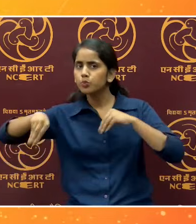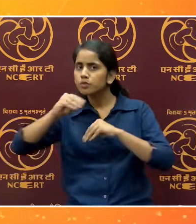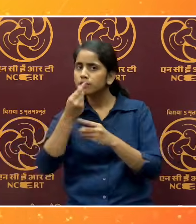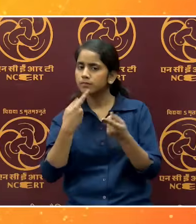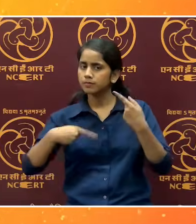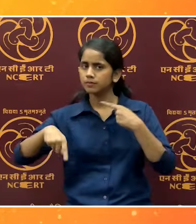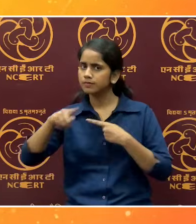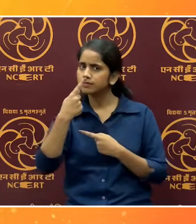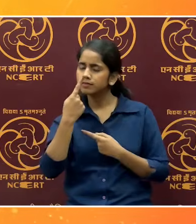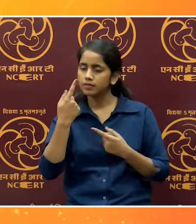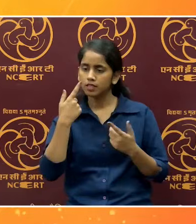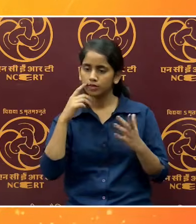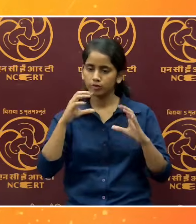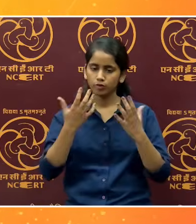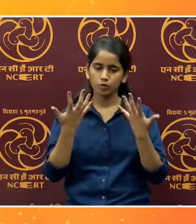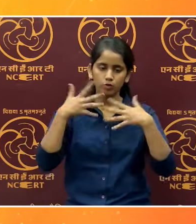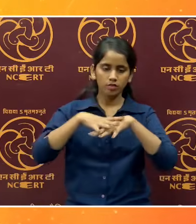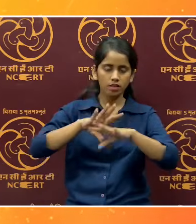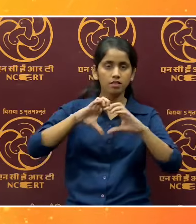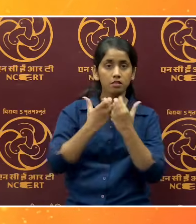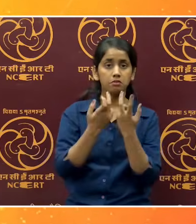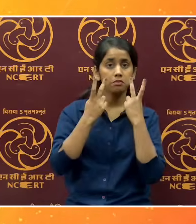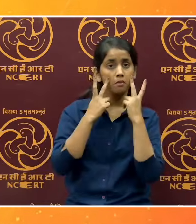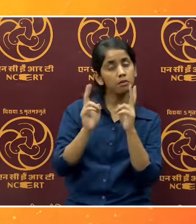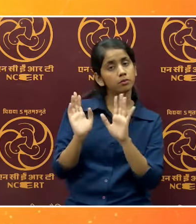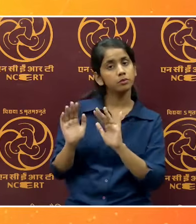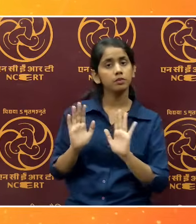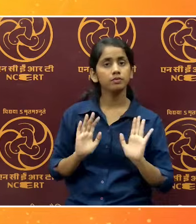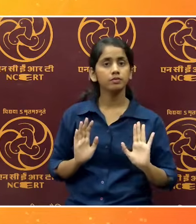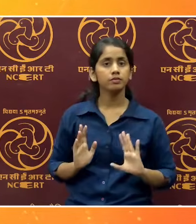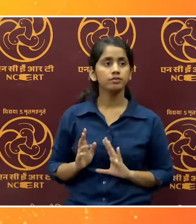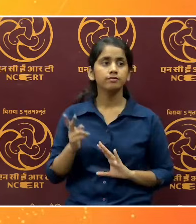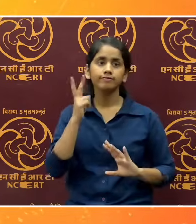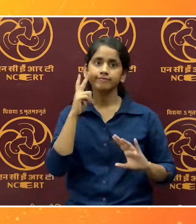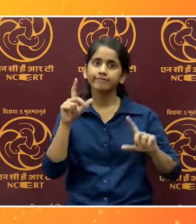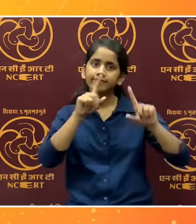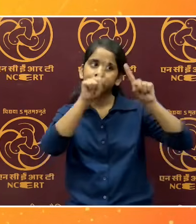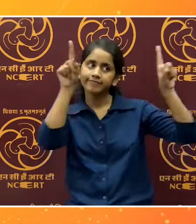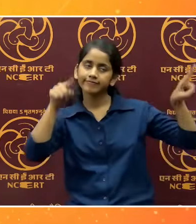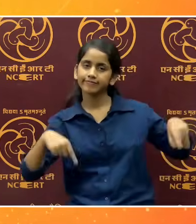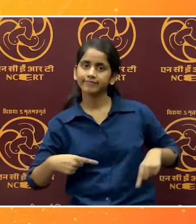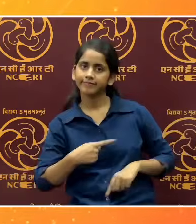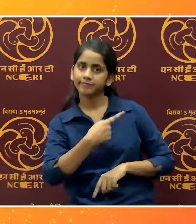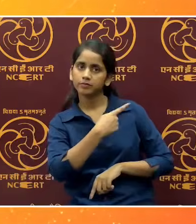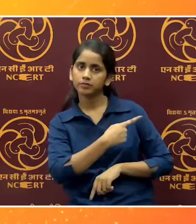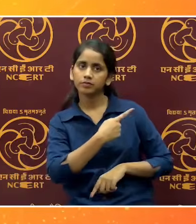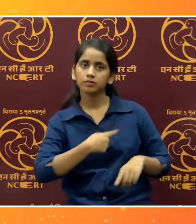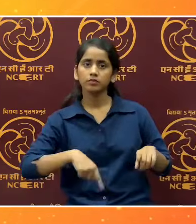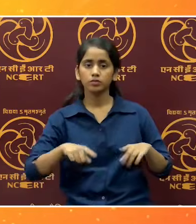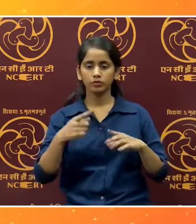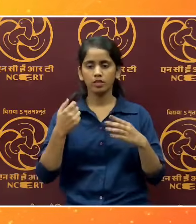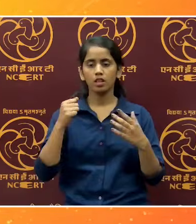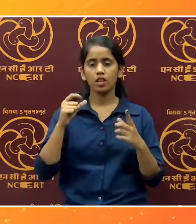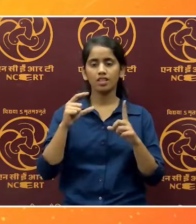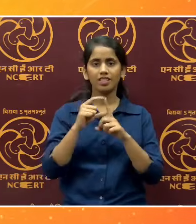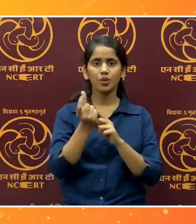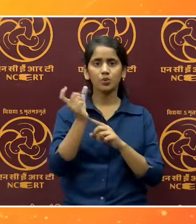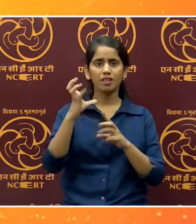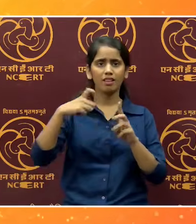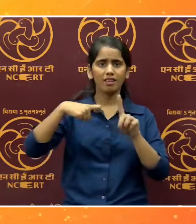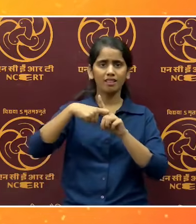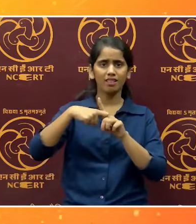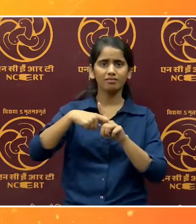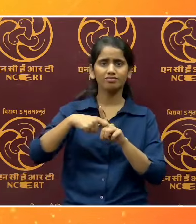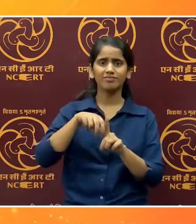per the inclusive classroom. As you can see here, this activity is to create a picture of a duck. So, here also I